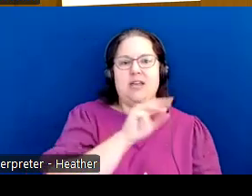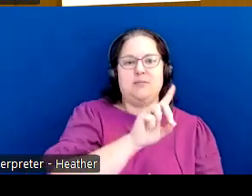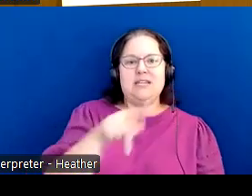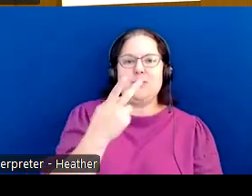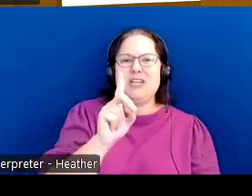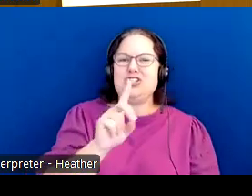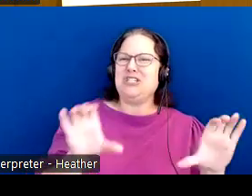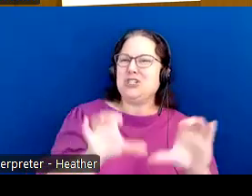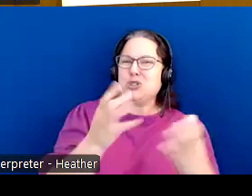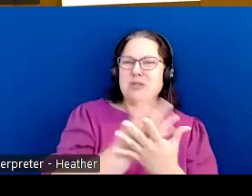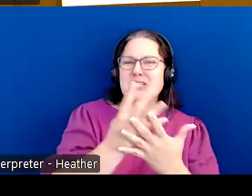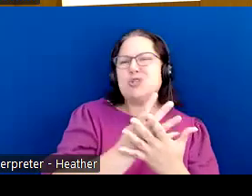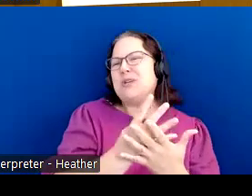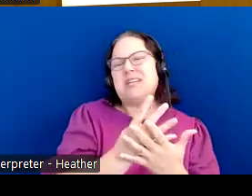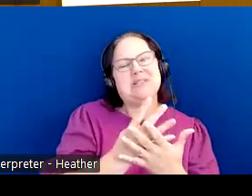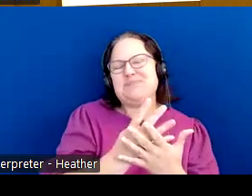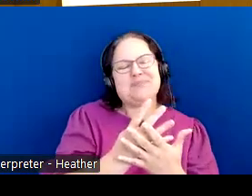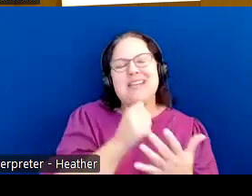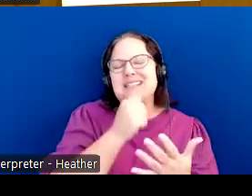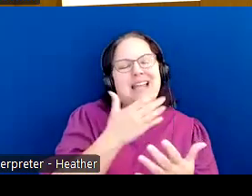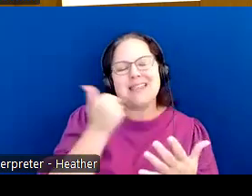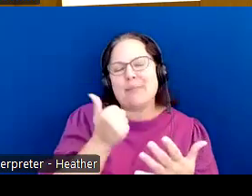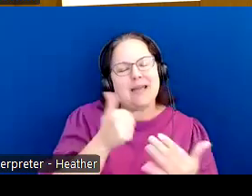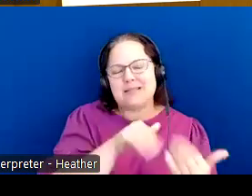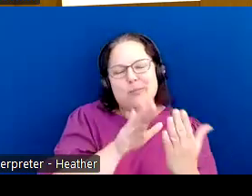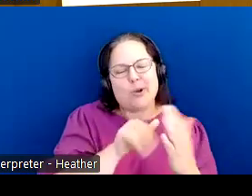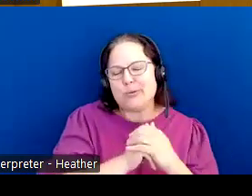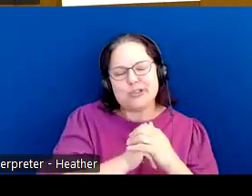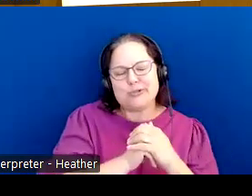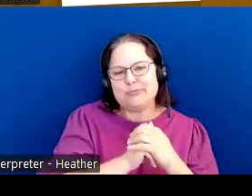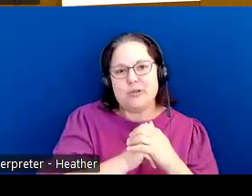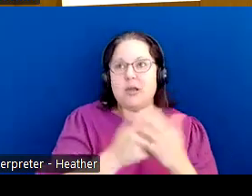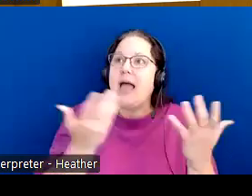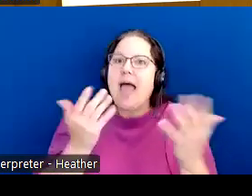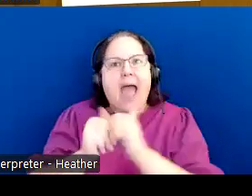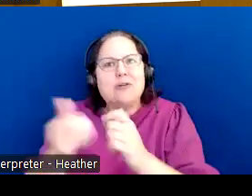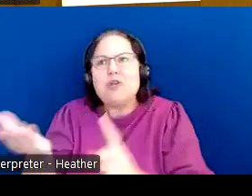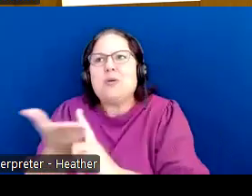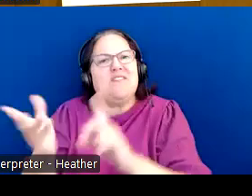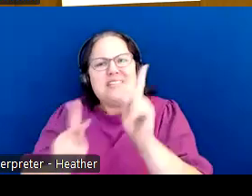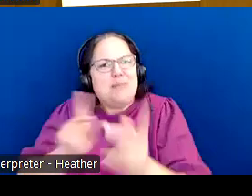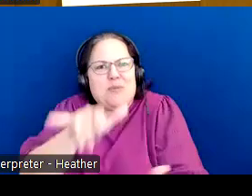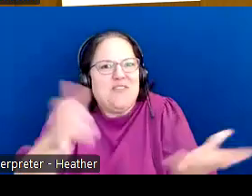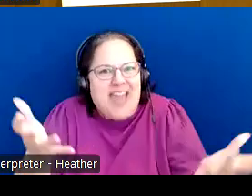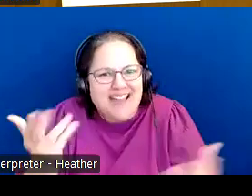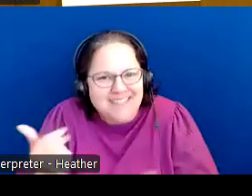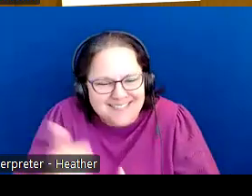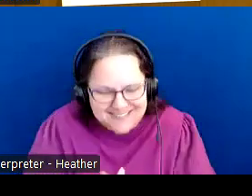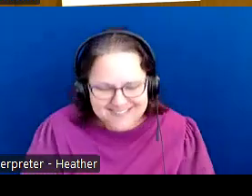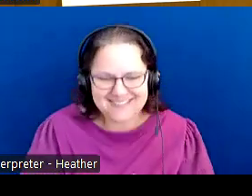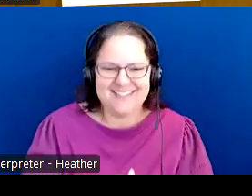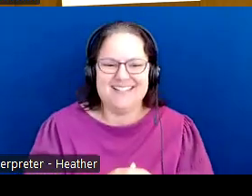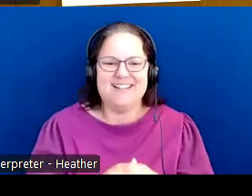your screening probably isn't the best financial model. I don't know how to convince people of that, but I'm still working on it.